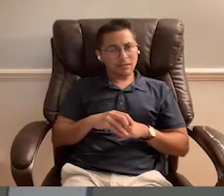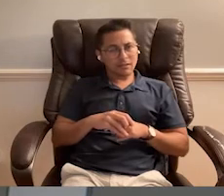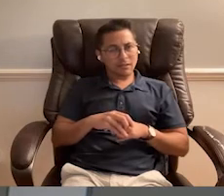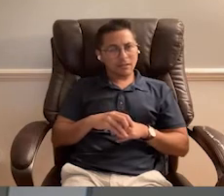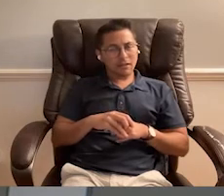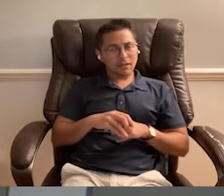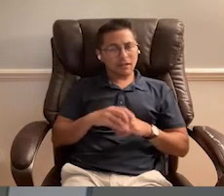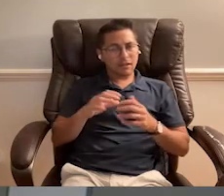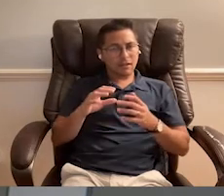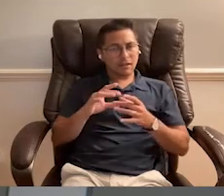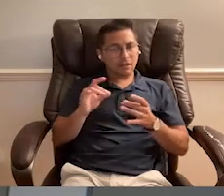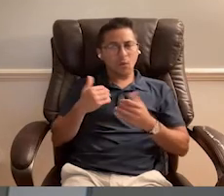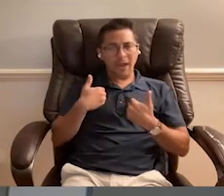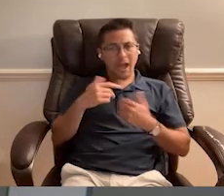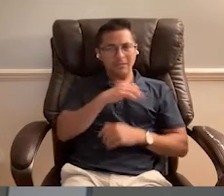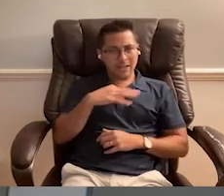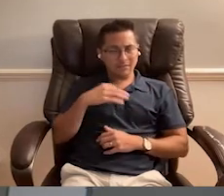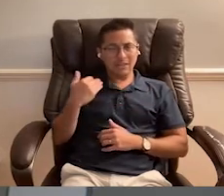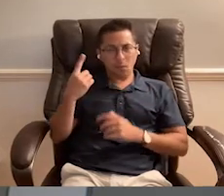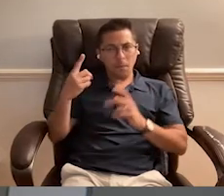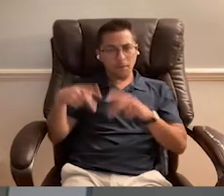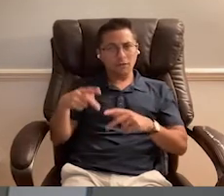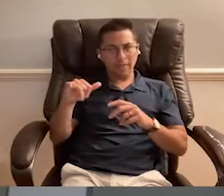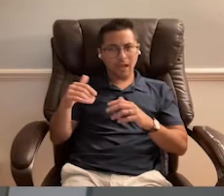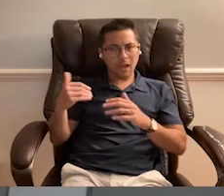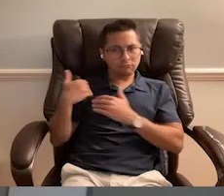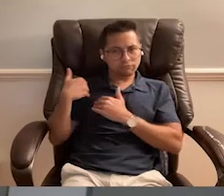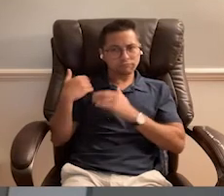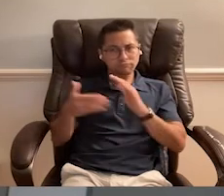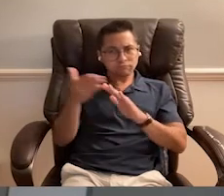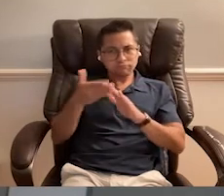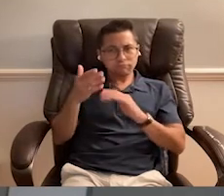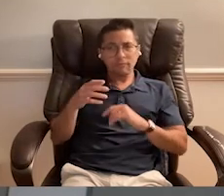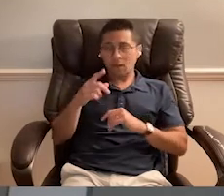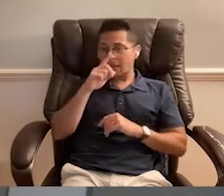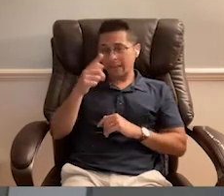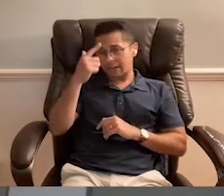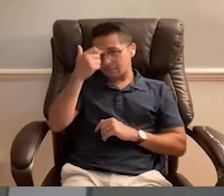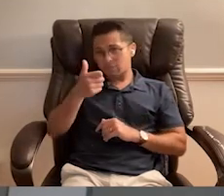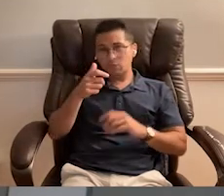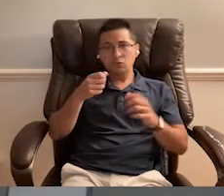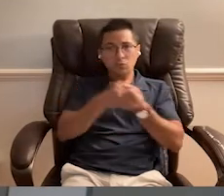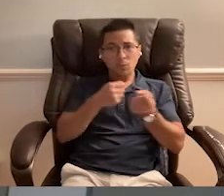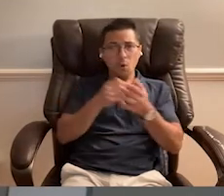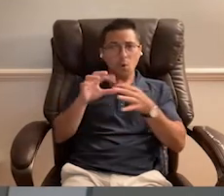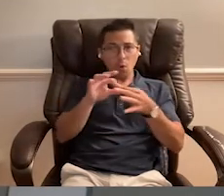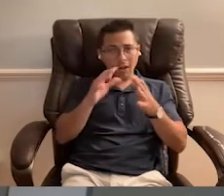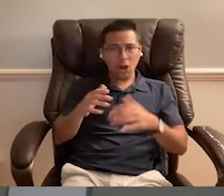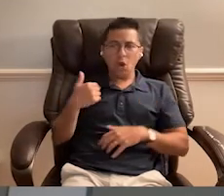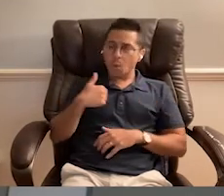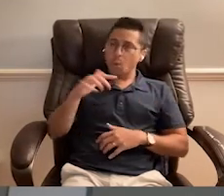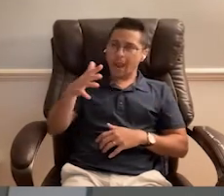part, I would say yes. Yeah, there's an annual redetermination that DCF, and we have staff, there's like a liaison in each region. We work with, and it's up to